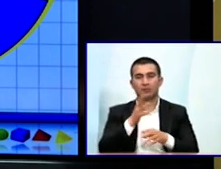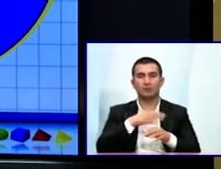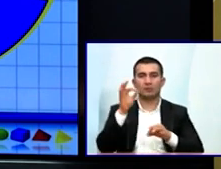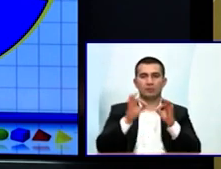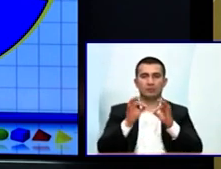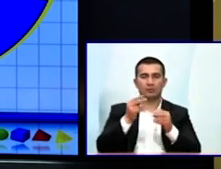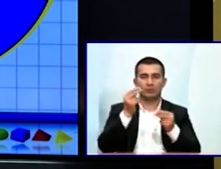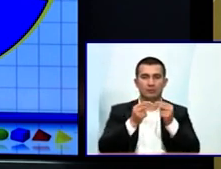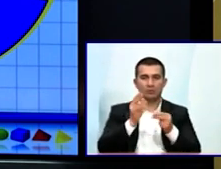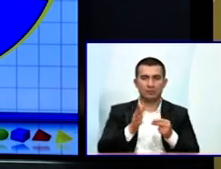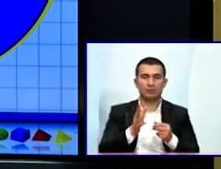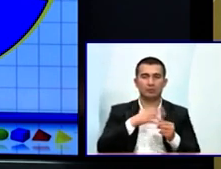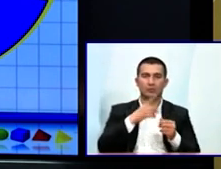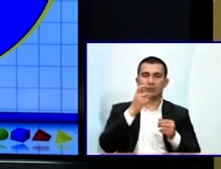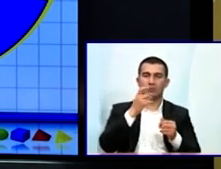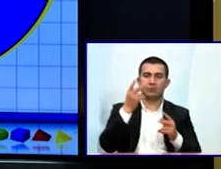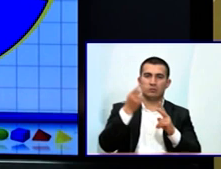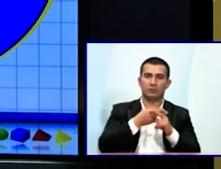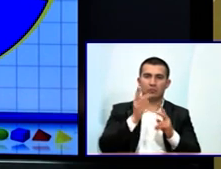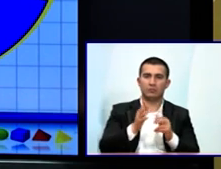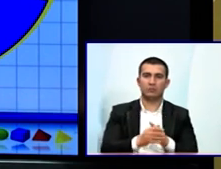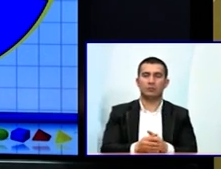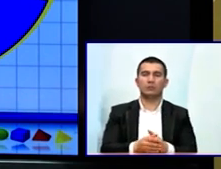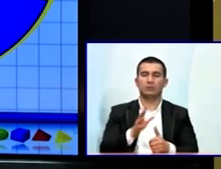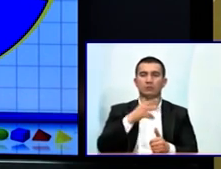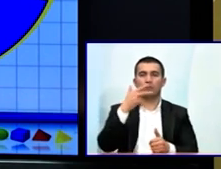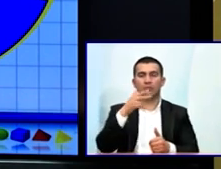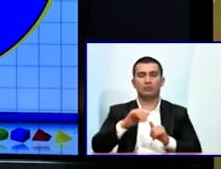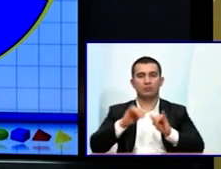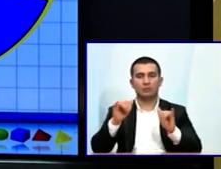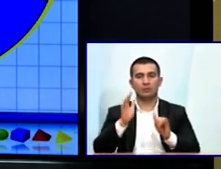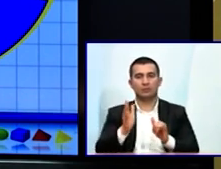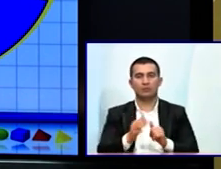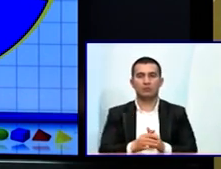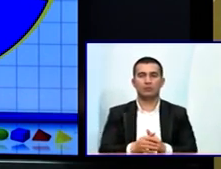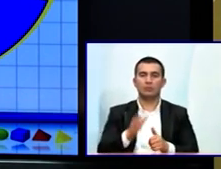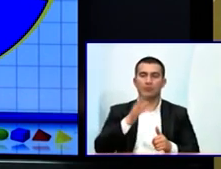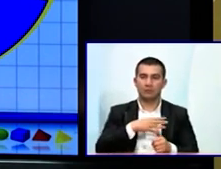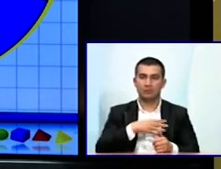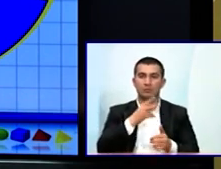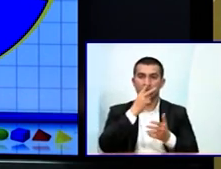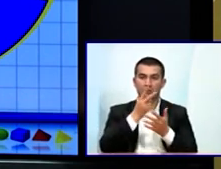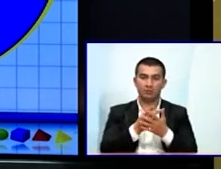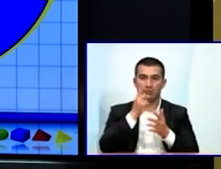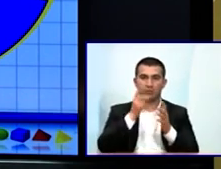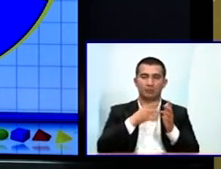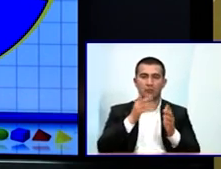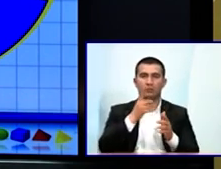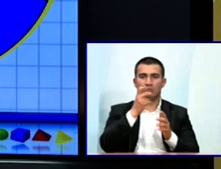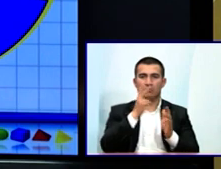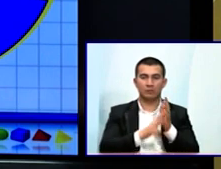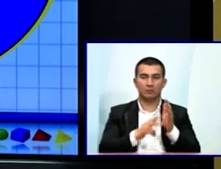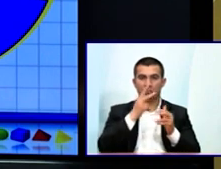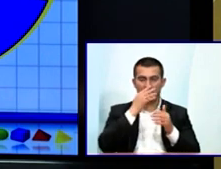360 ni 100 ga bo'lamiz va 30 ga ko'paytiramiz. Natijada 108 gradusga